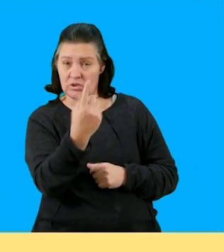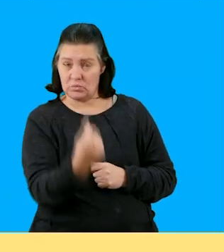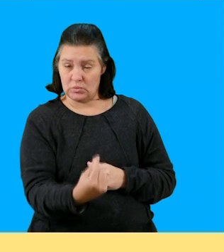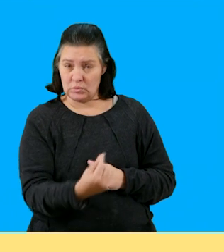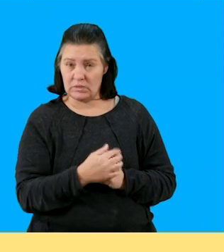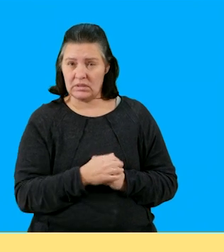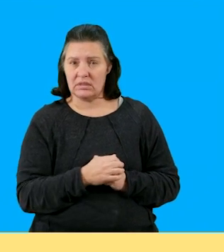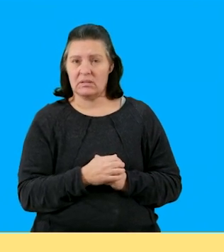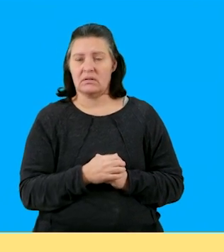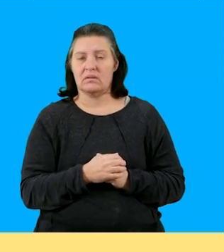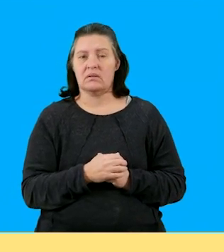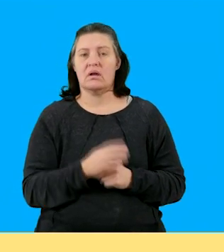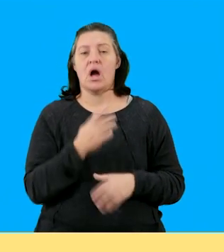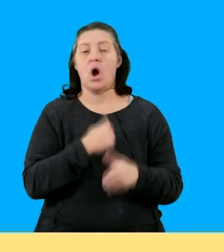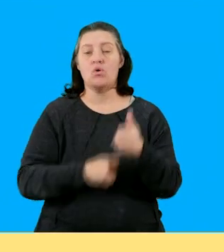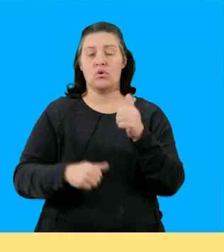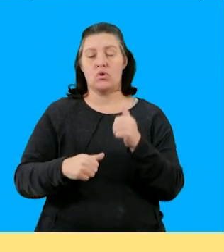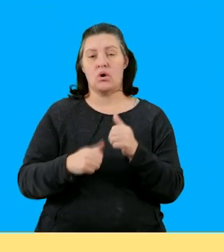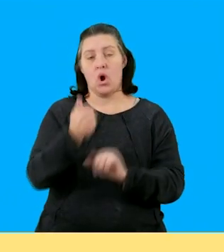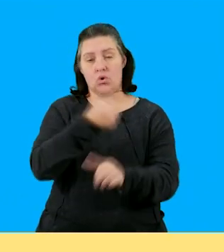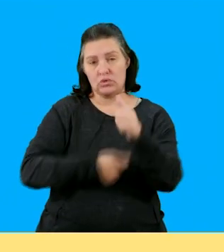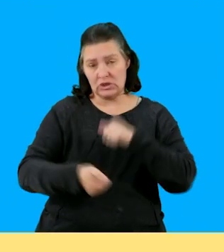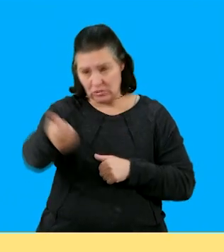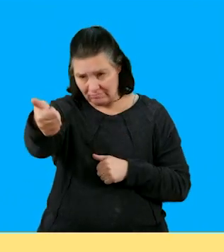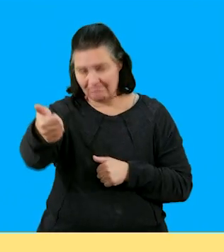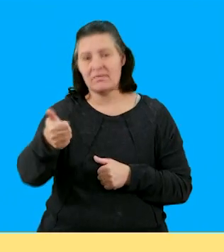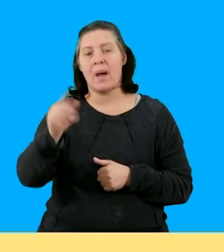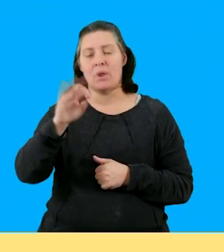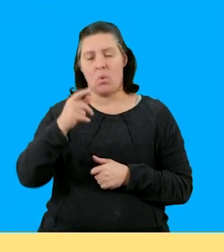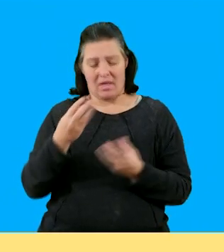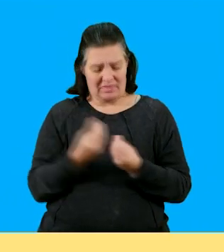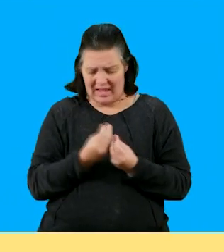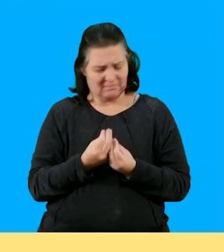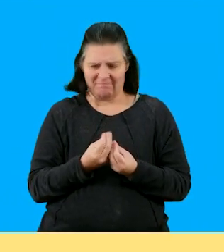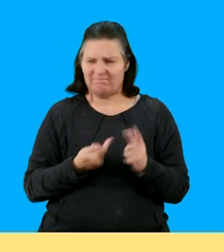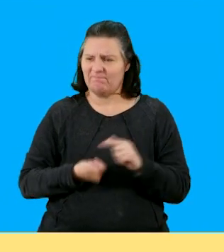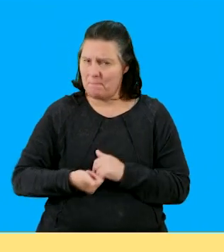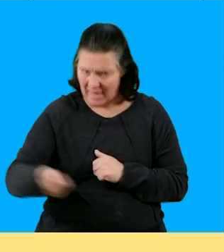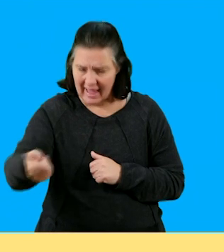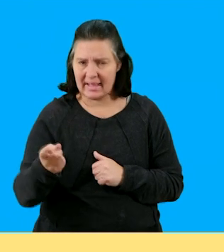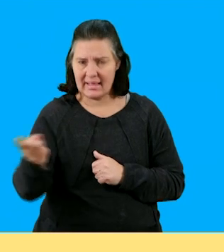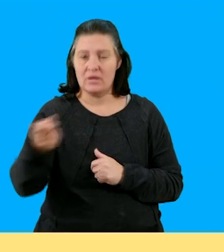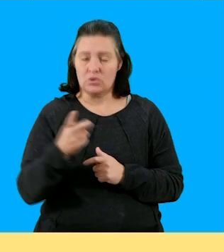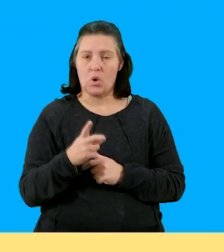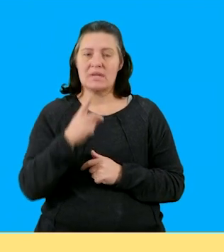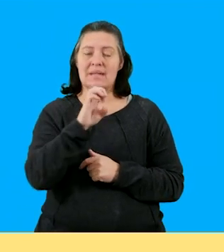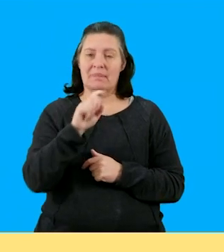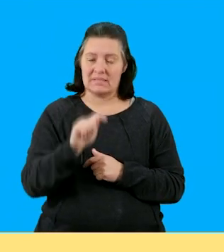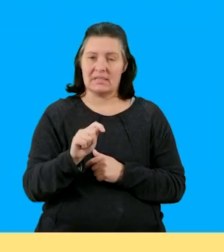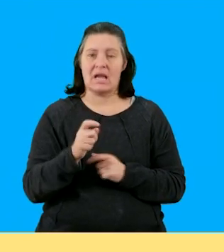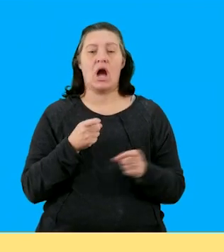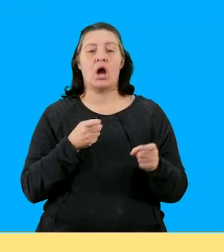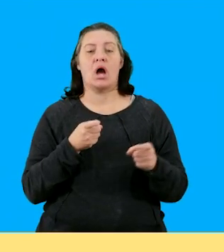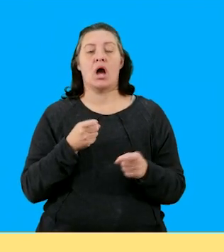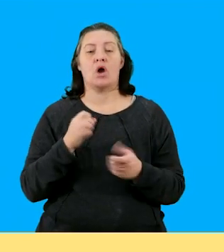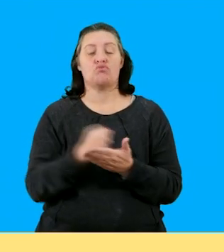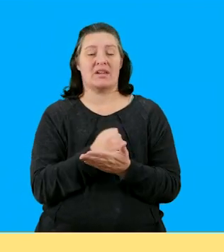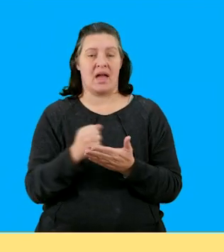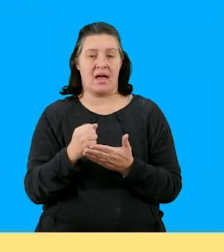stock. So this is trading stock in the pre-adjustment trial balance. In other words, this is trading stock according to the